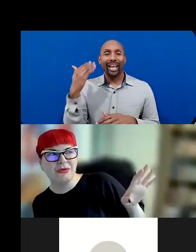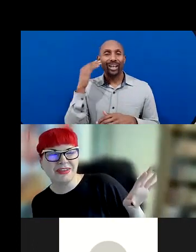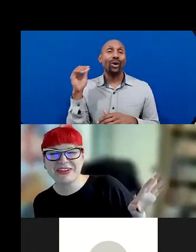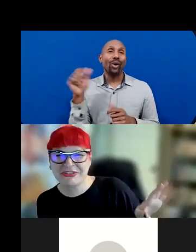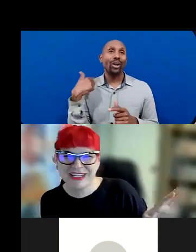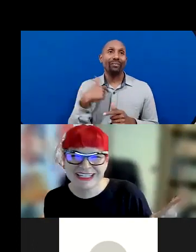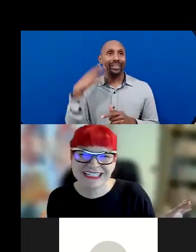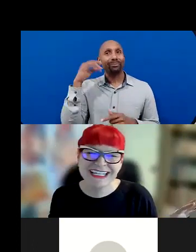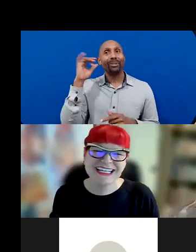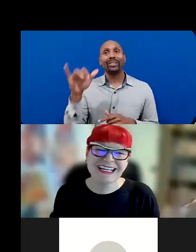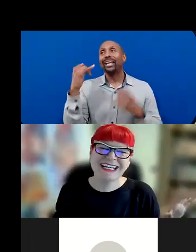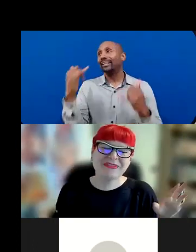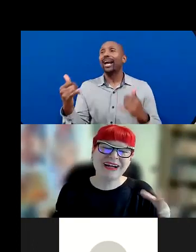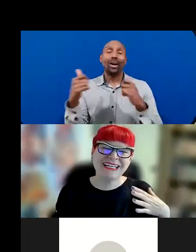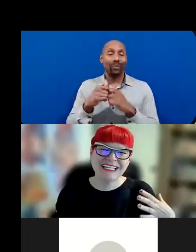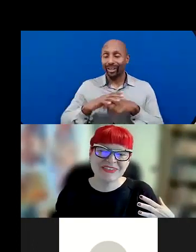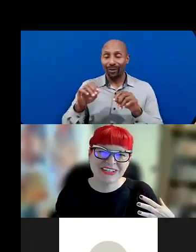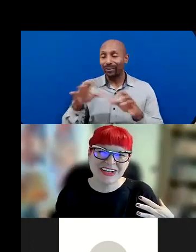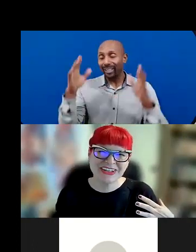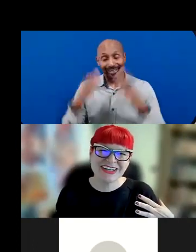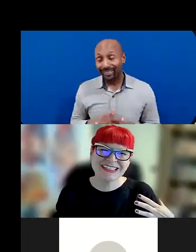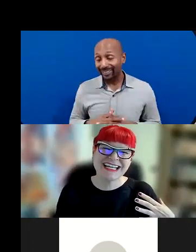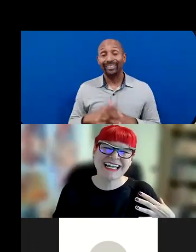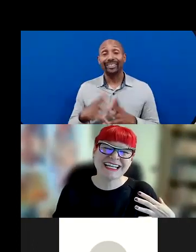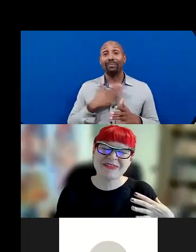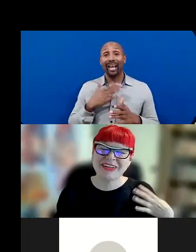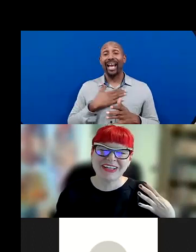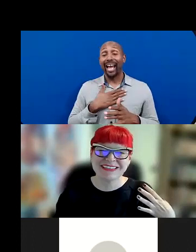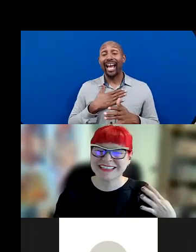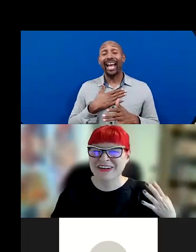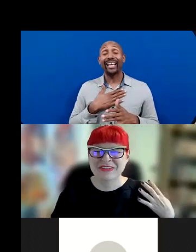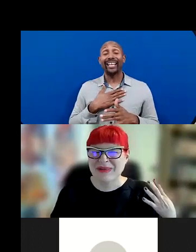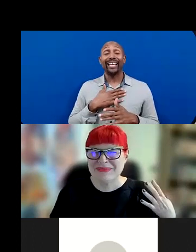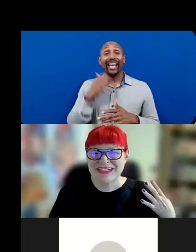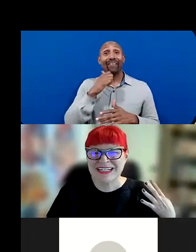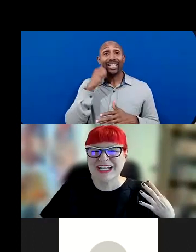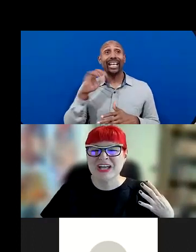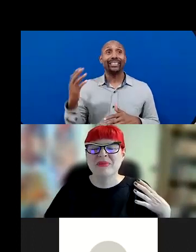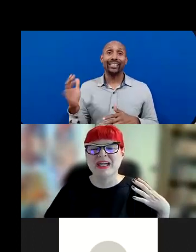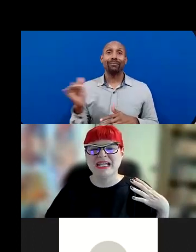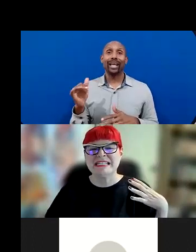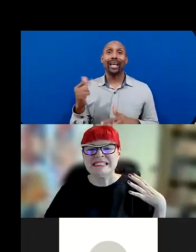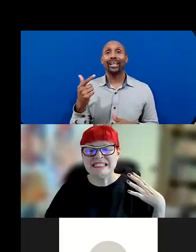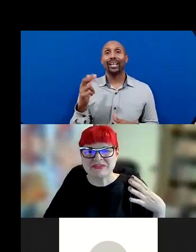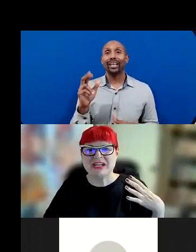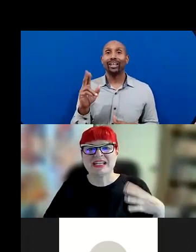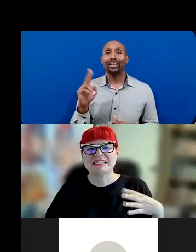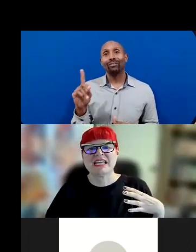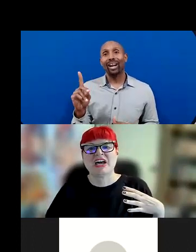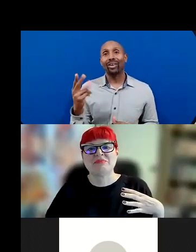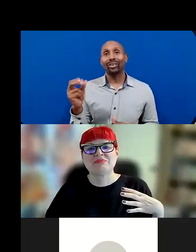now with COVID, and I know my days feel like Groundhog's Day, and I'm like, I don't remember, but it's